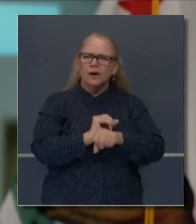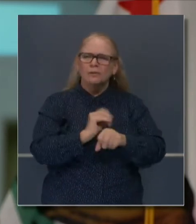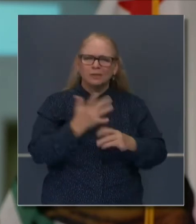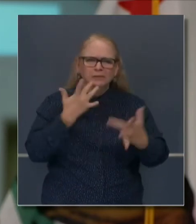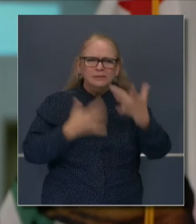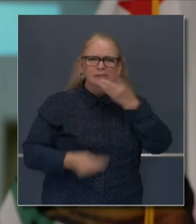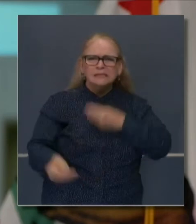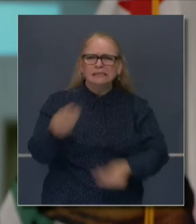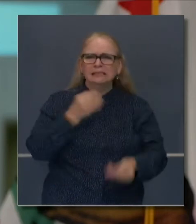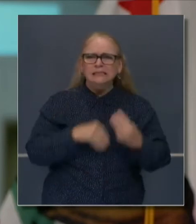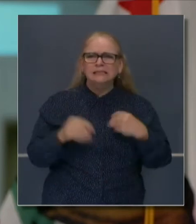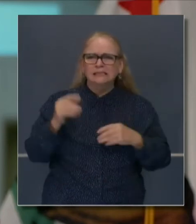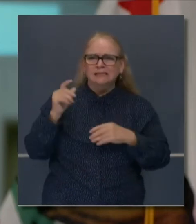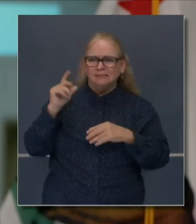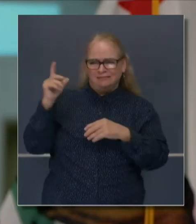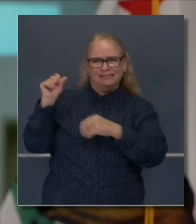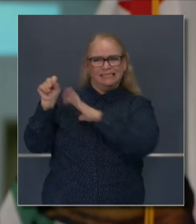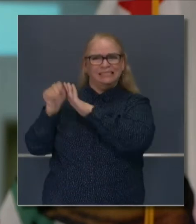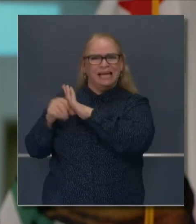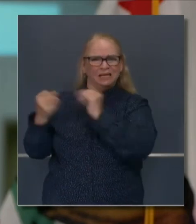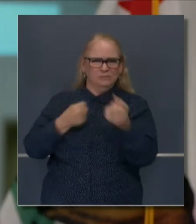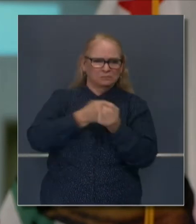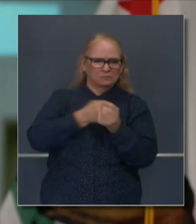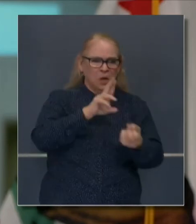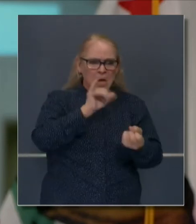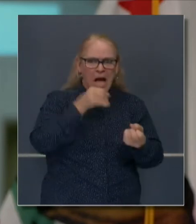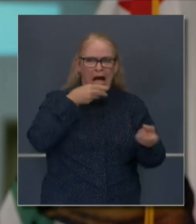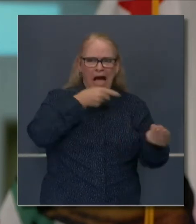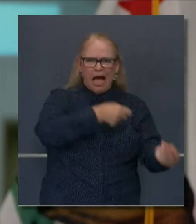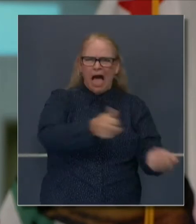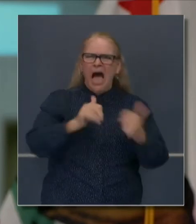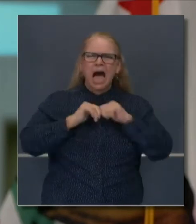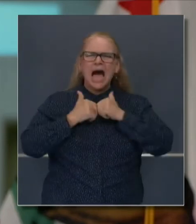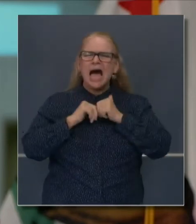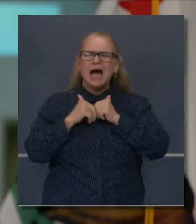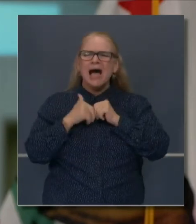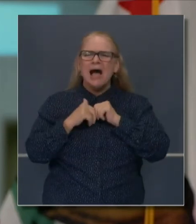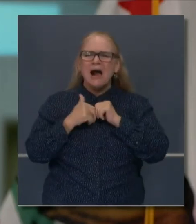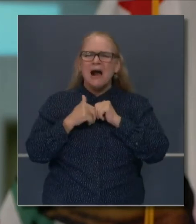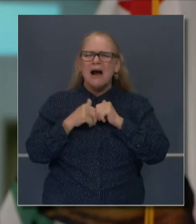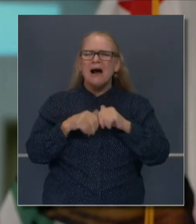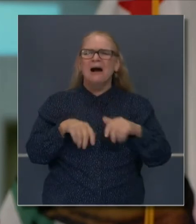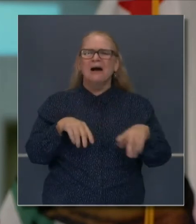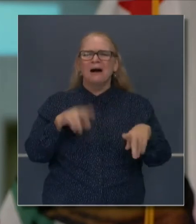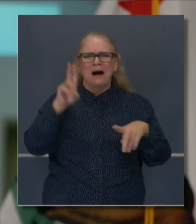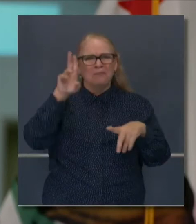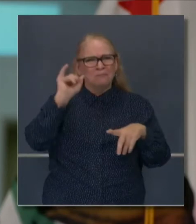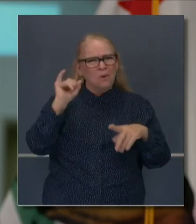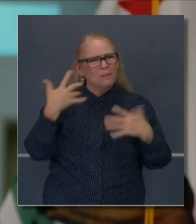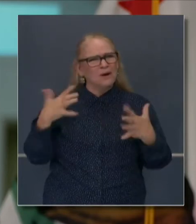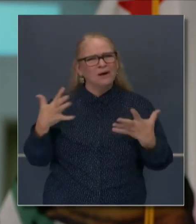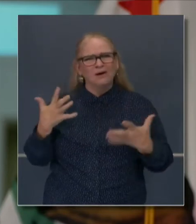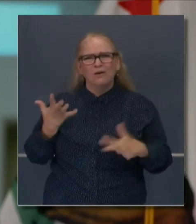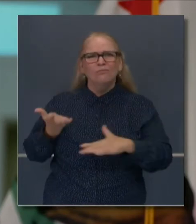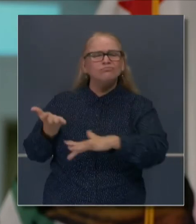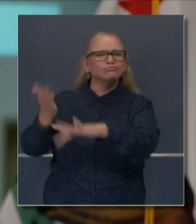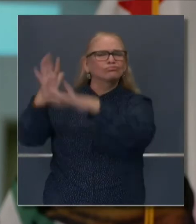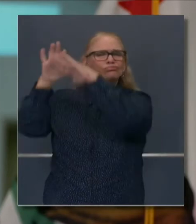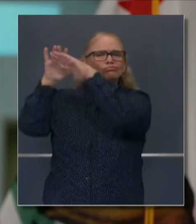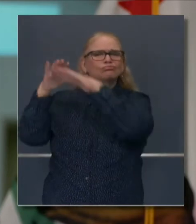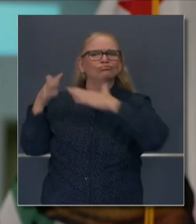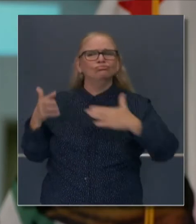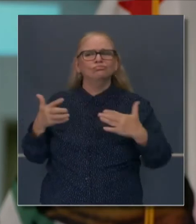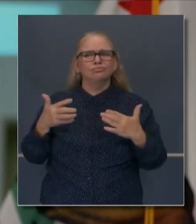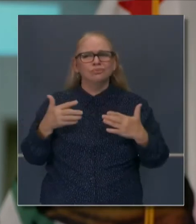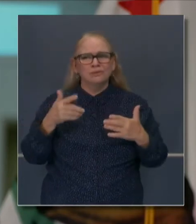into, say, helping local jurisdictions out? I'm talking beyond unemployment insurance. I'm talking about, kind of a restructuring, because the